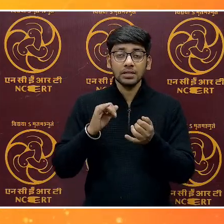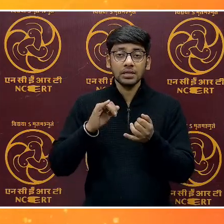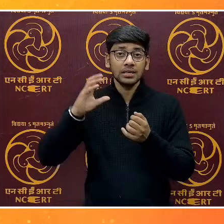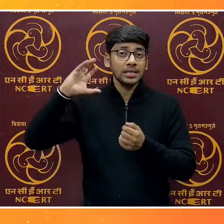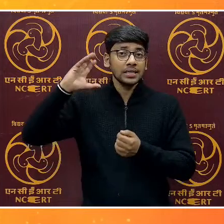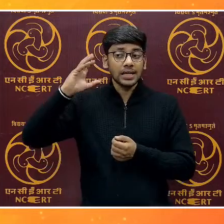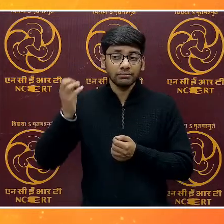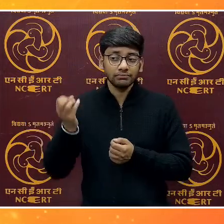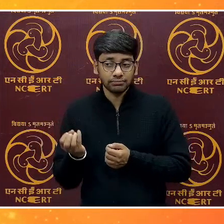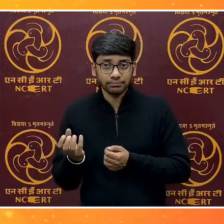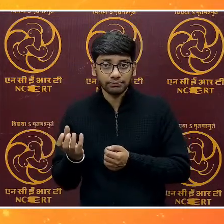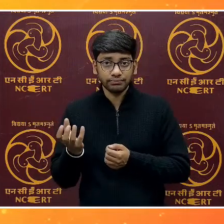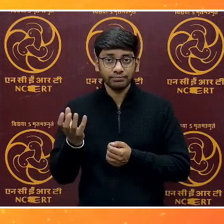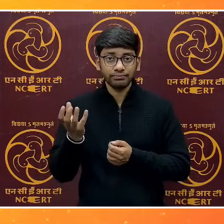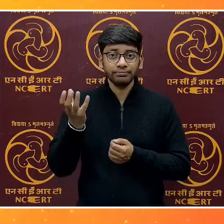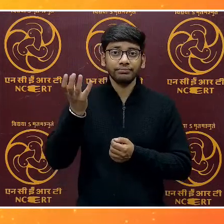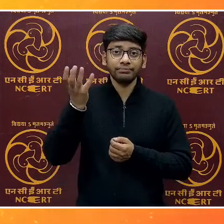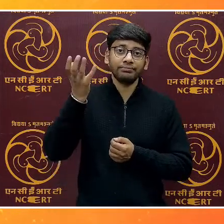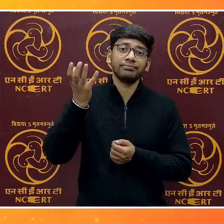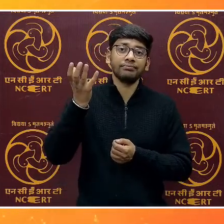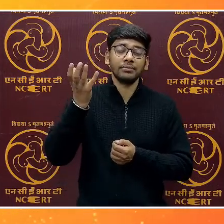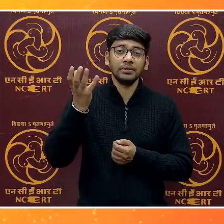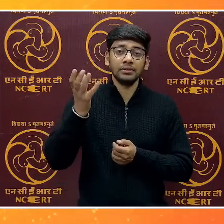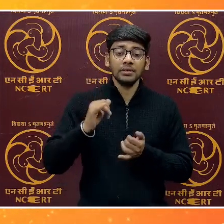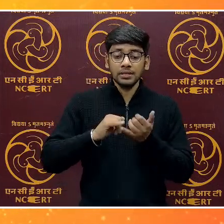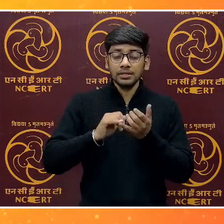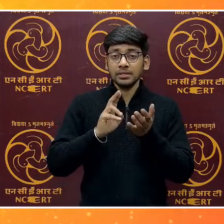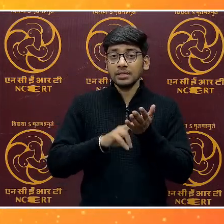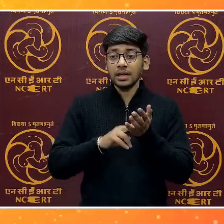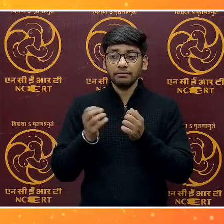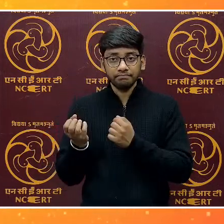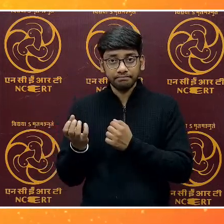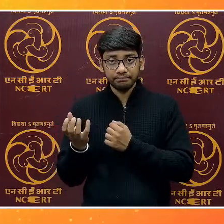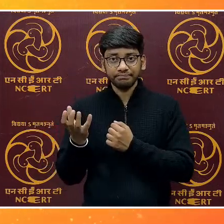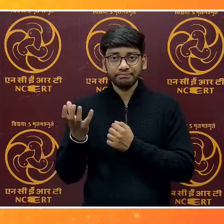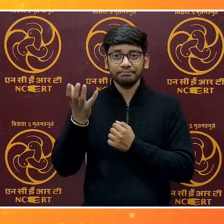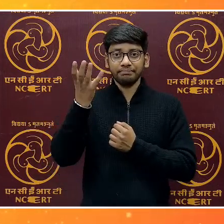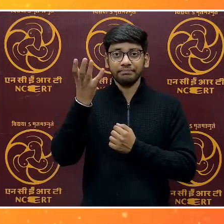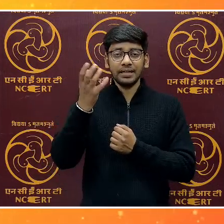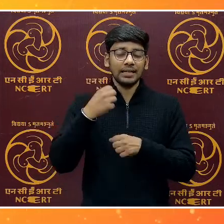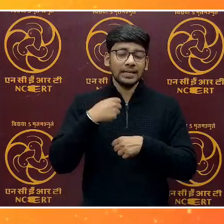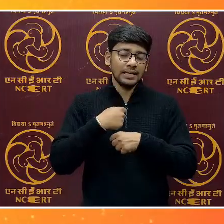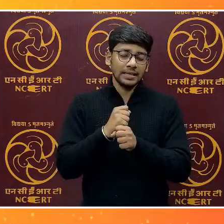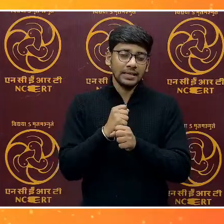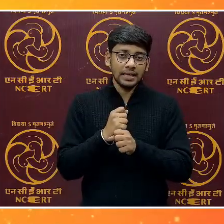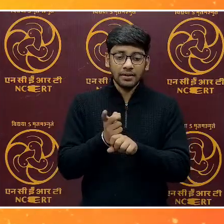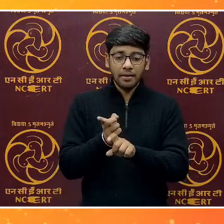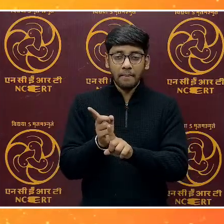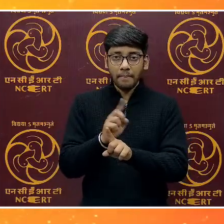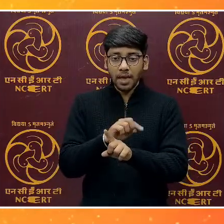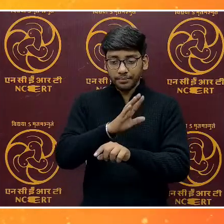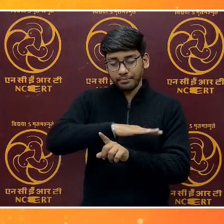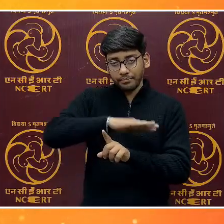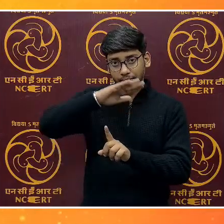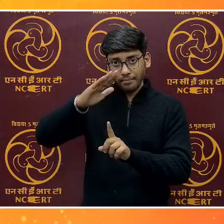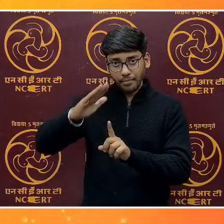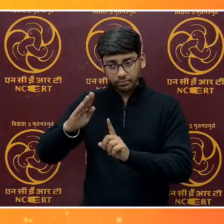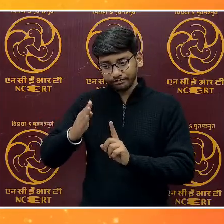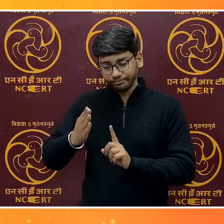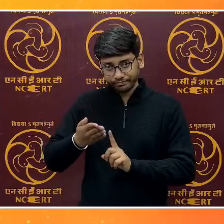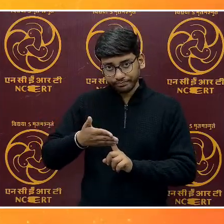makes our Sunrise. rise. And it's coming from behind the mountains.